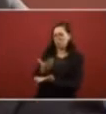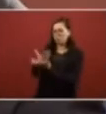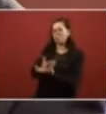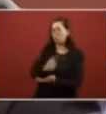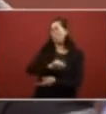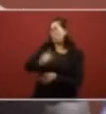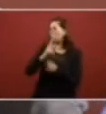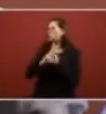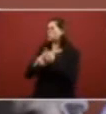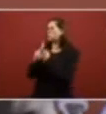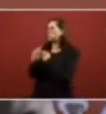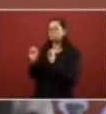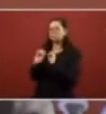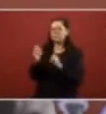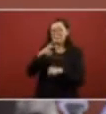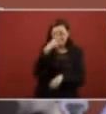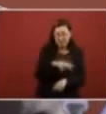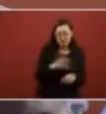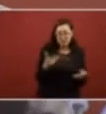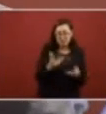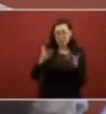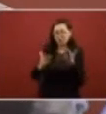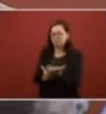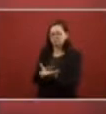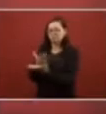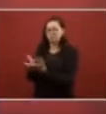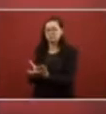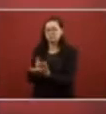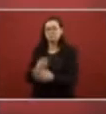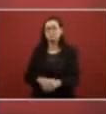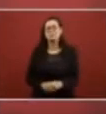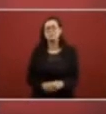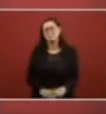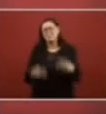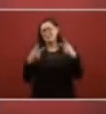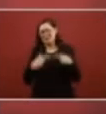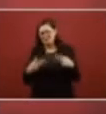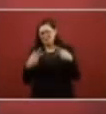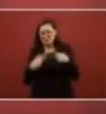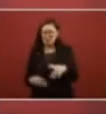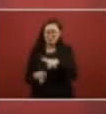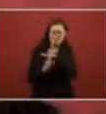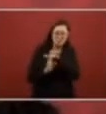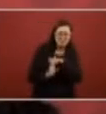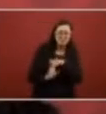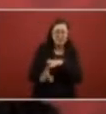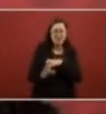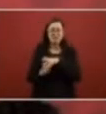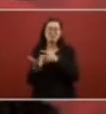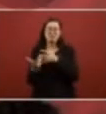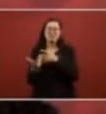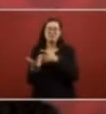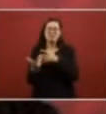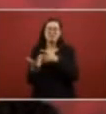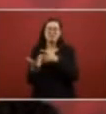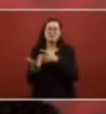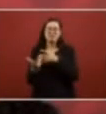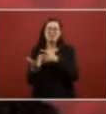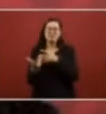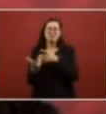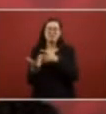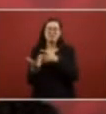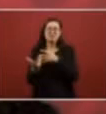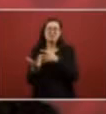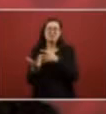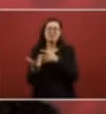planteó. Los grandes movimientos de refugiados y migrantes son una preocupación mundial. The